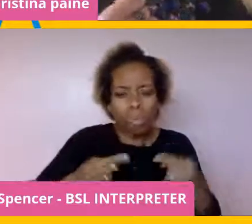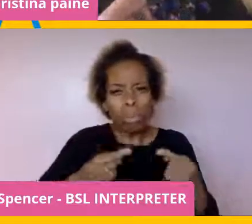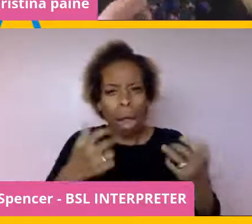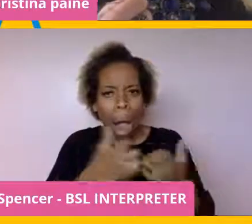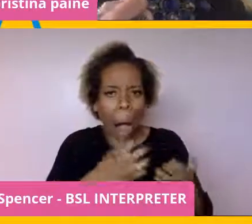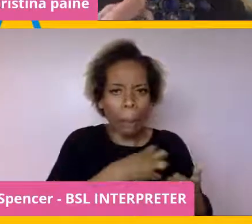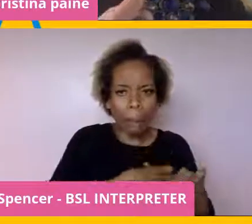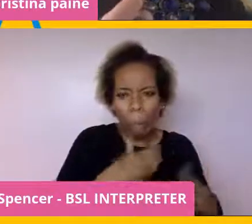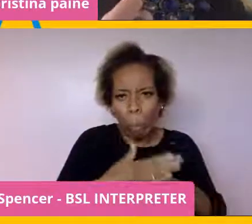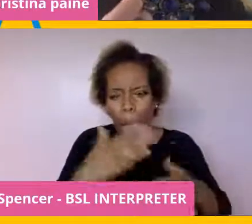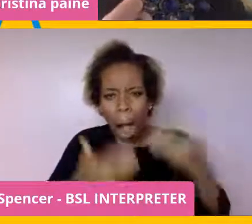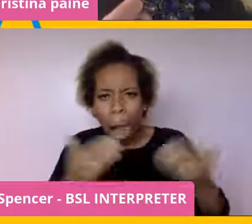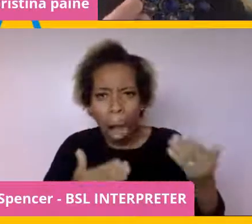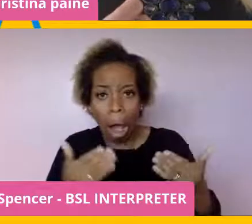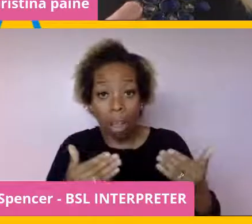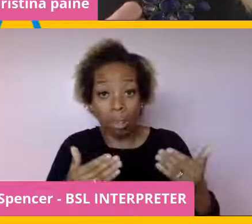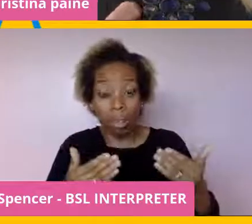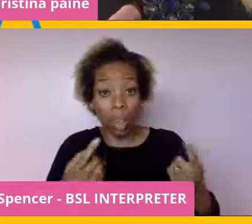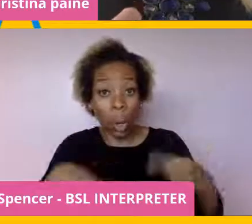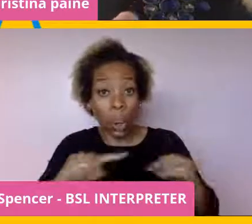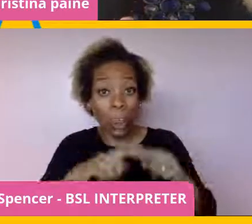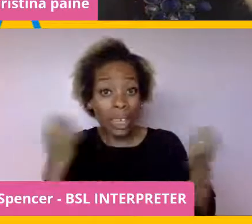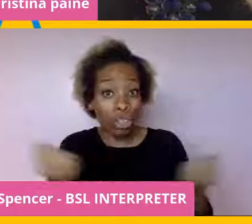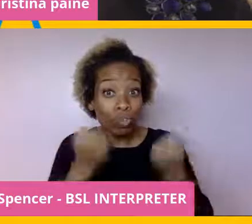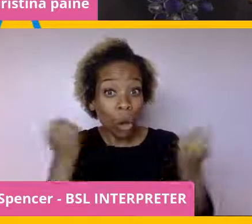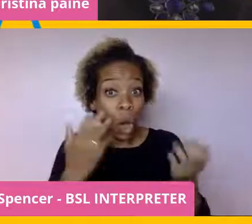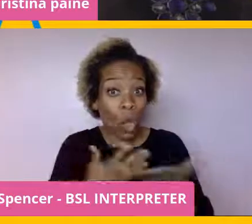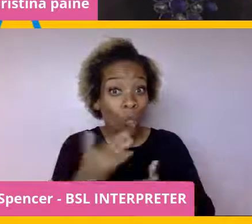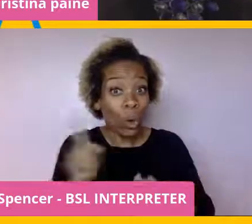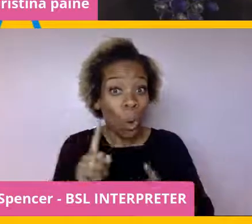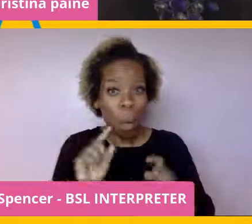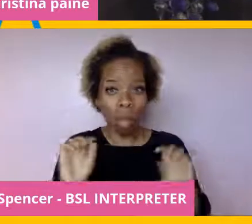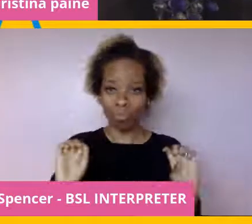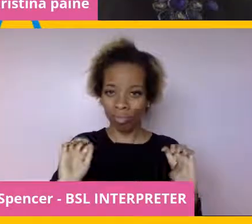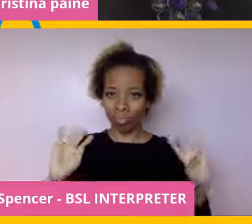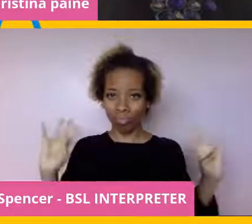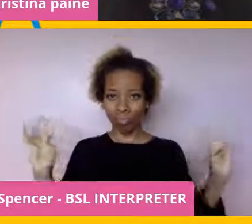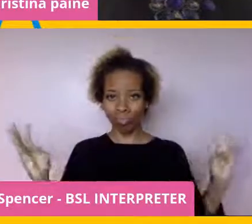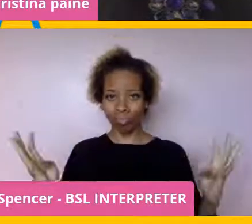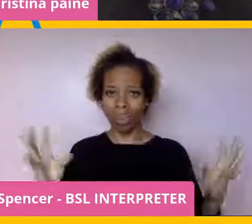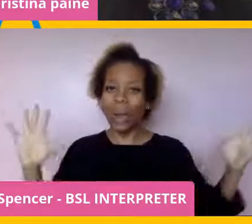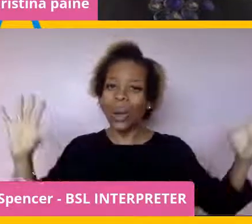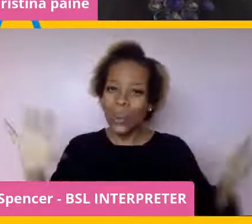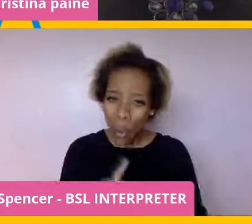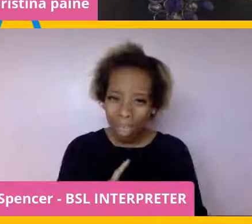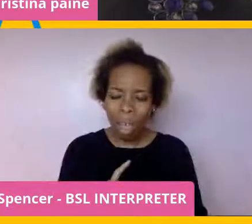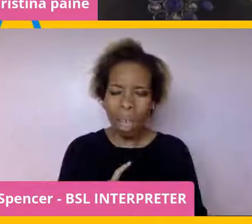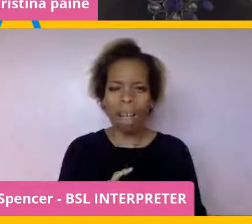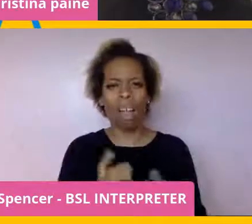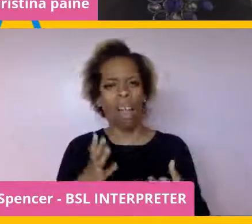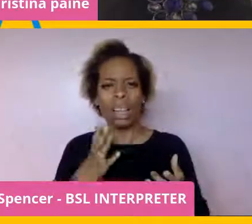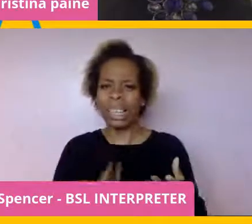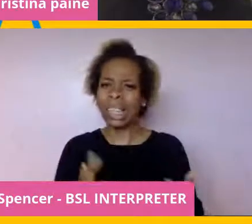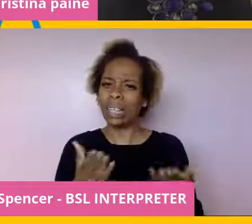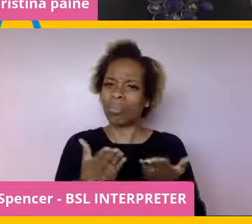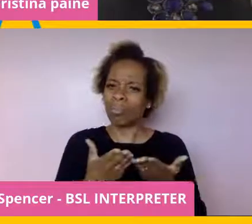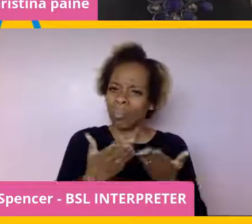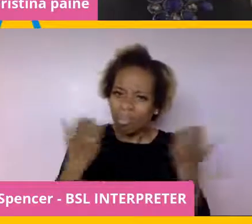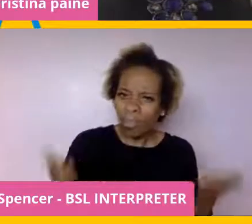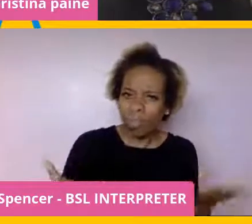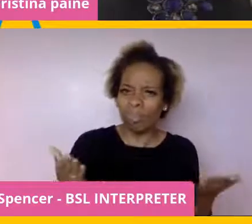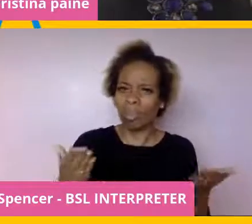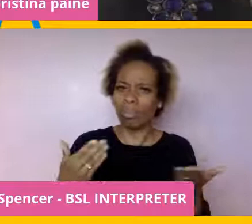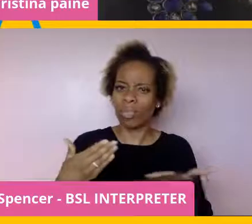forth. We are stronger together. And it is absolutely imperative that we work in an open and democratic way to support each